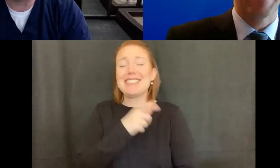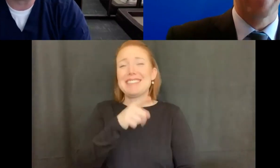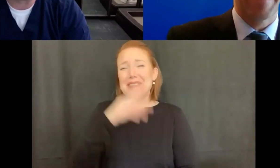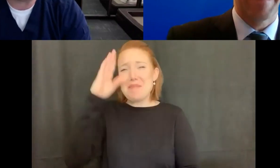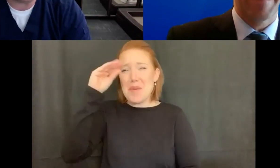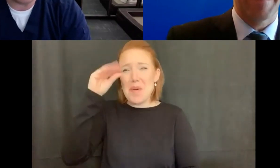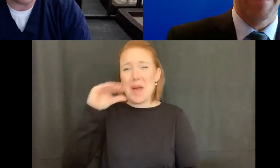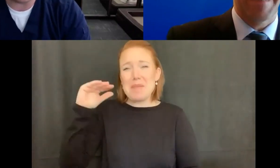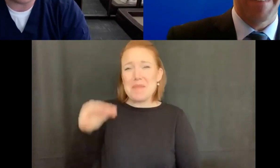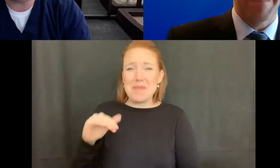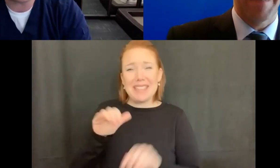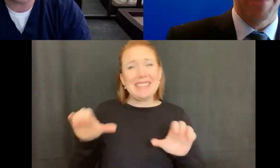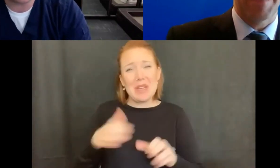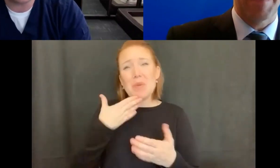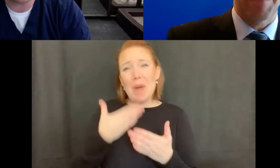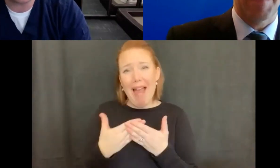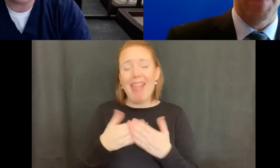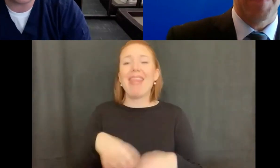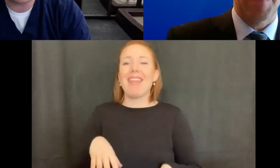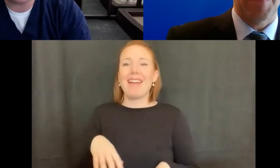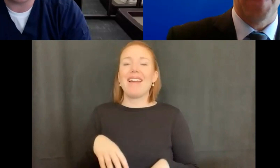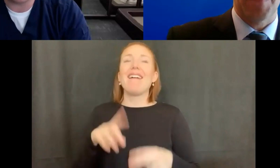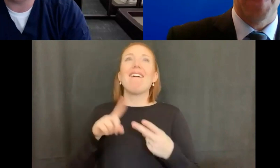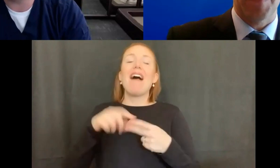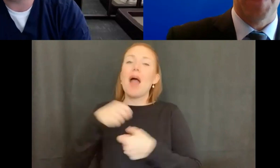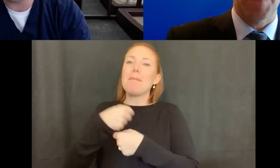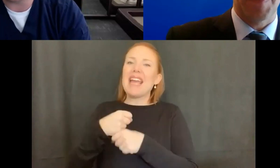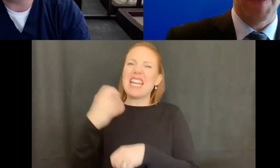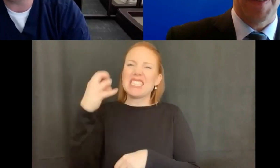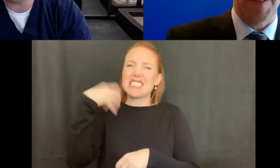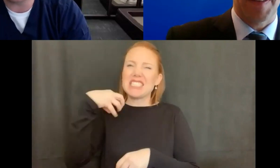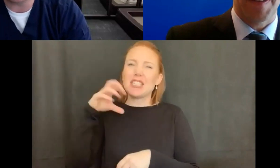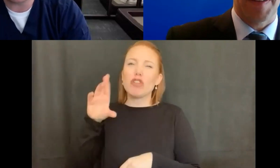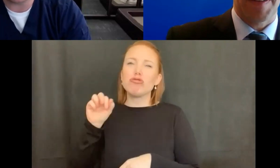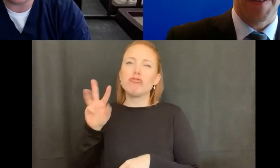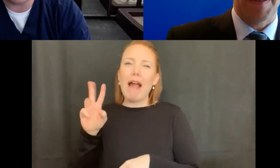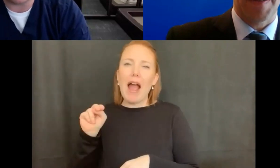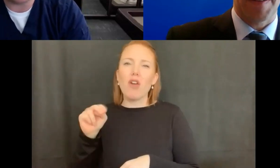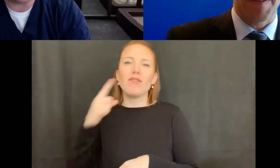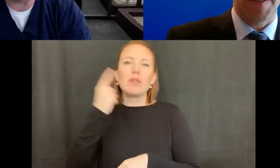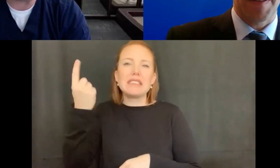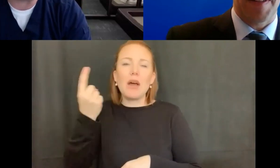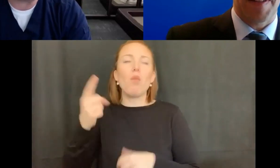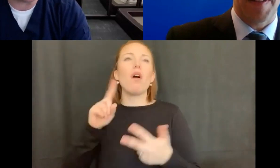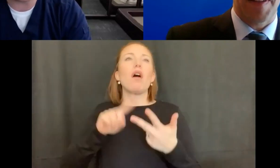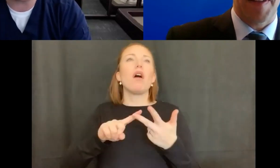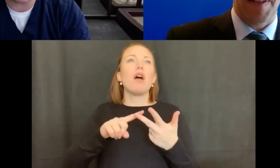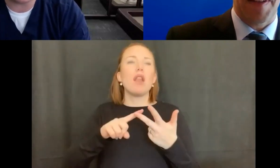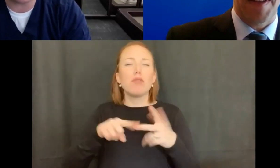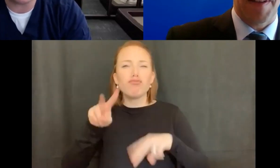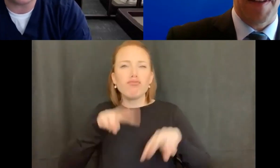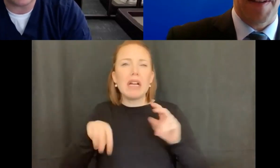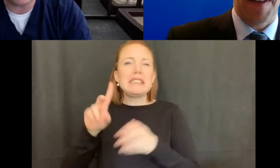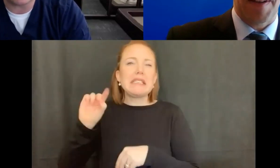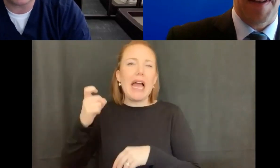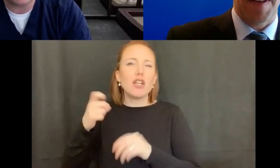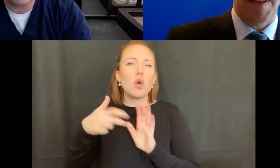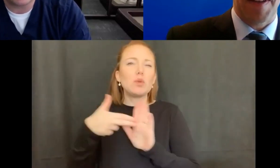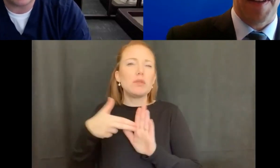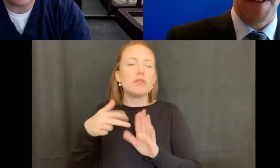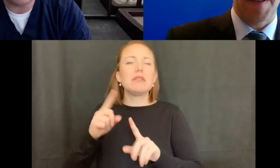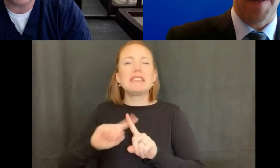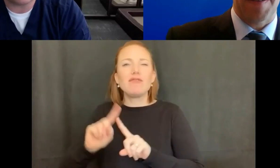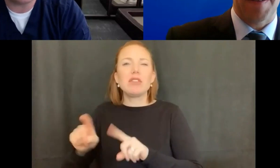I made a crown for somebody this morning, diagnosed a number of issues. I did some direct restorations fillings.